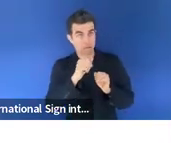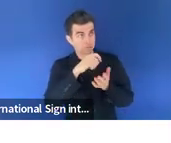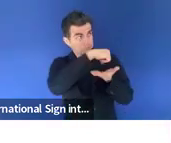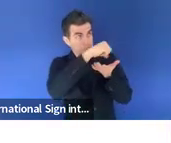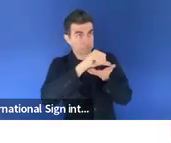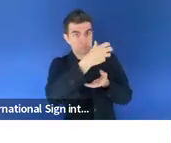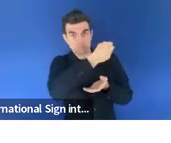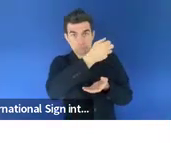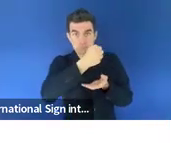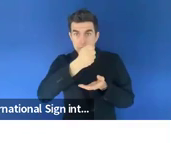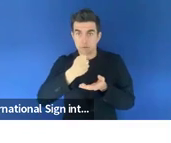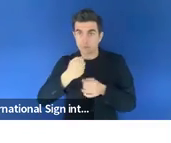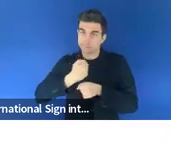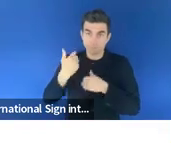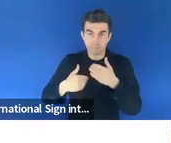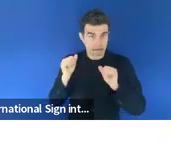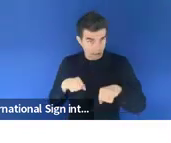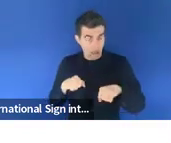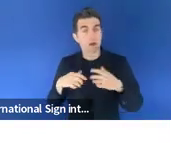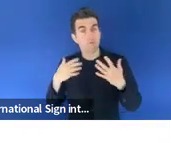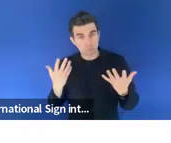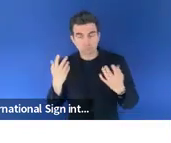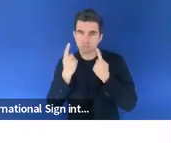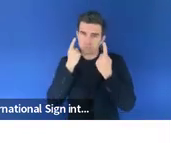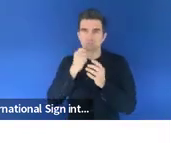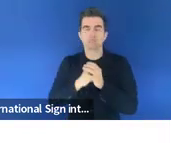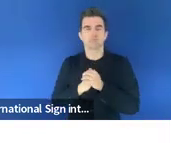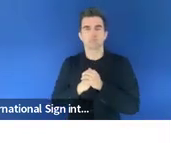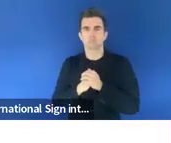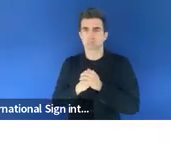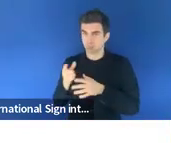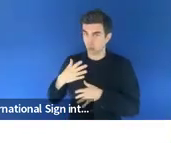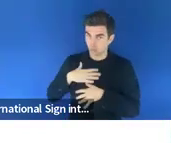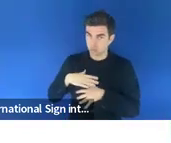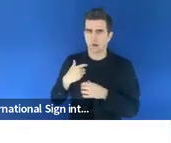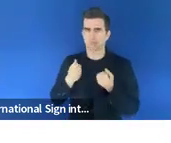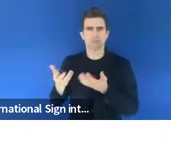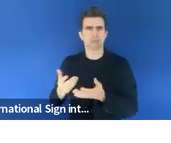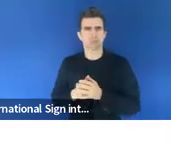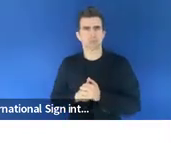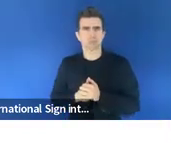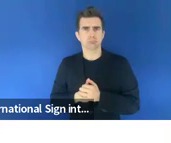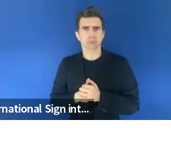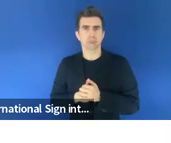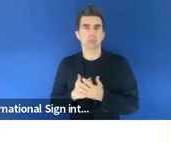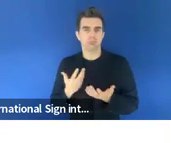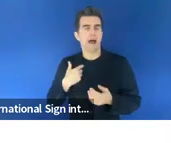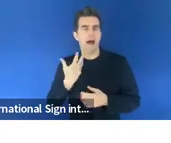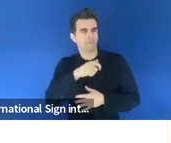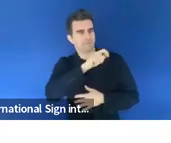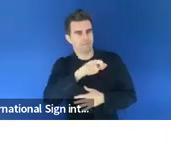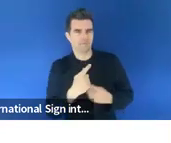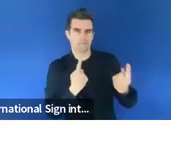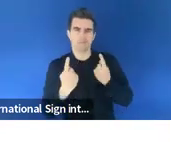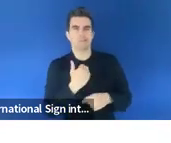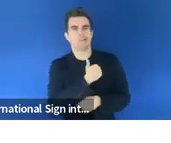but what we really want you to do is run a workshop, because we really want a workshop around this theme or this topic. And I say, fine,